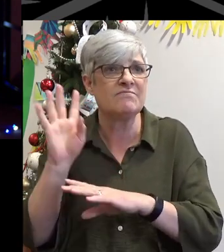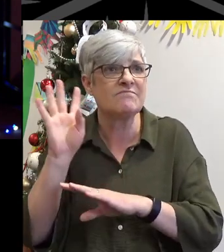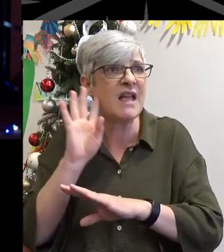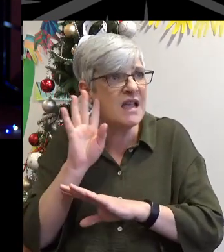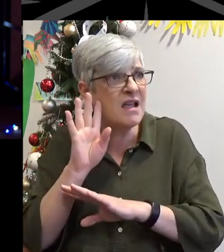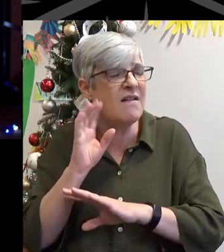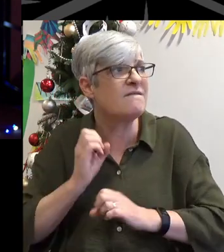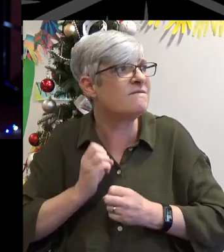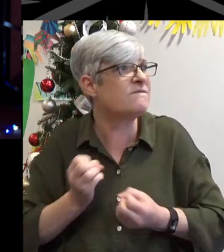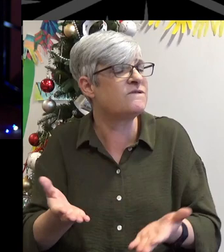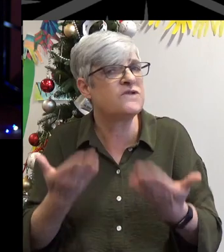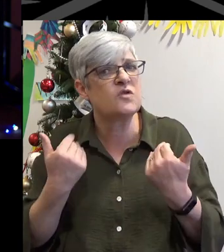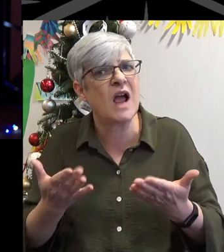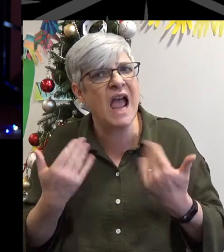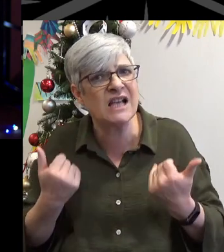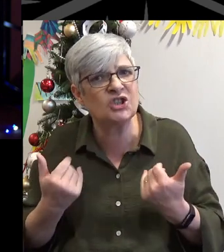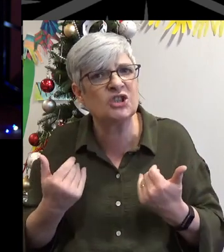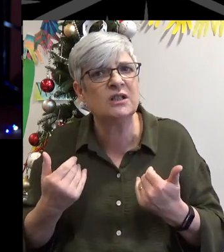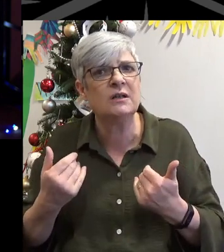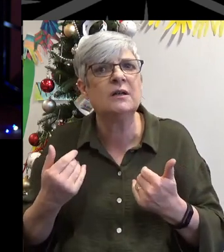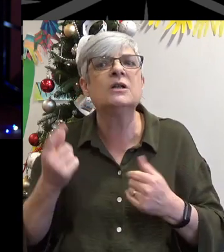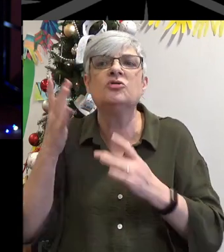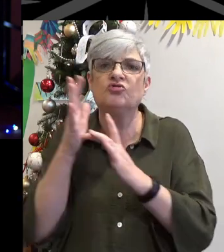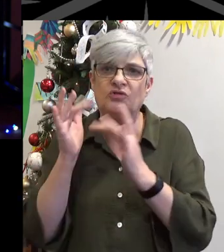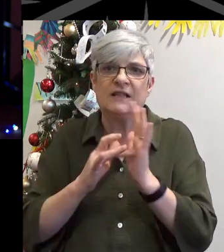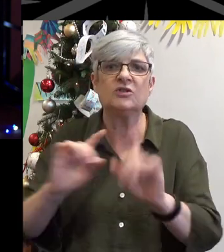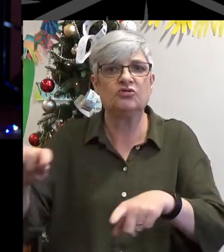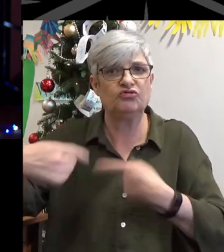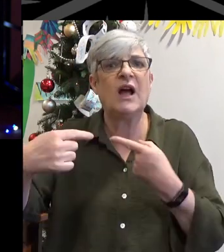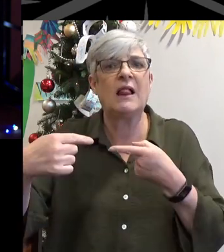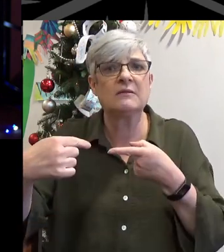that challenge of Jesus.